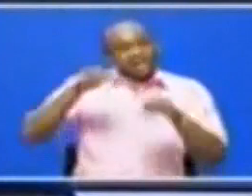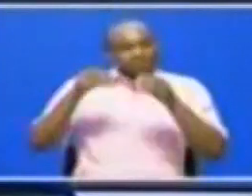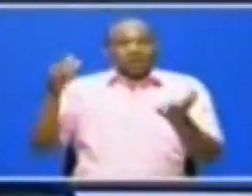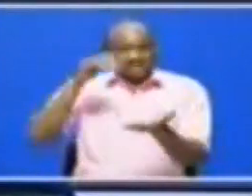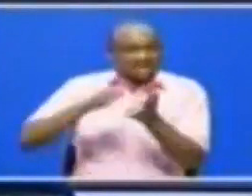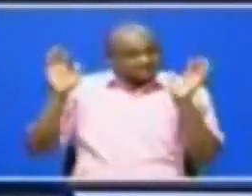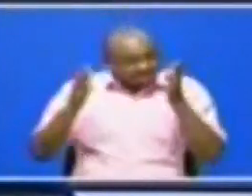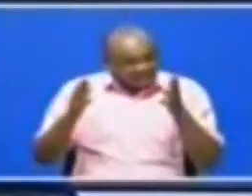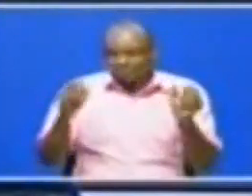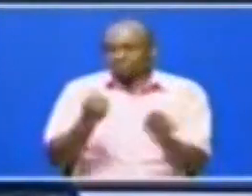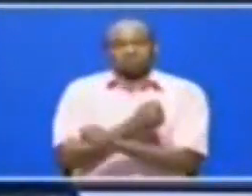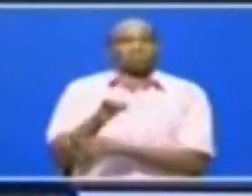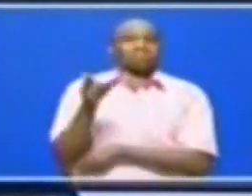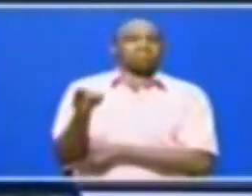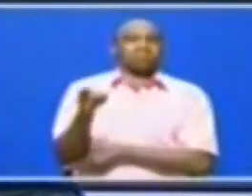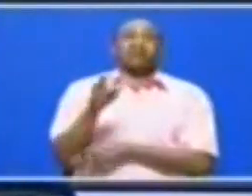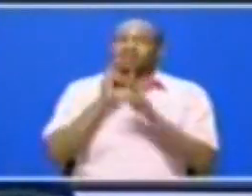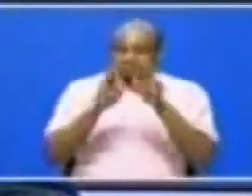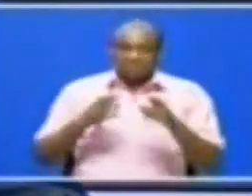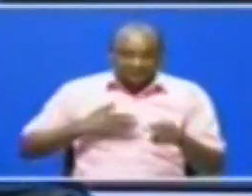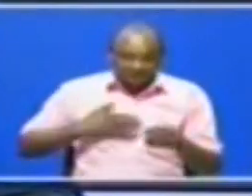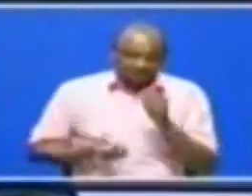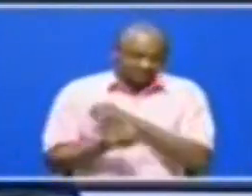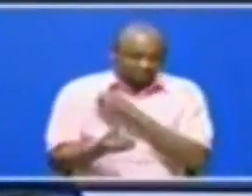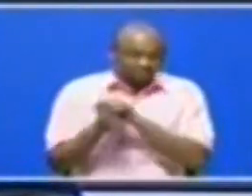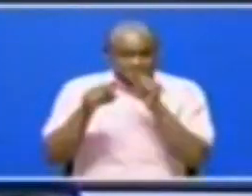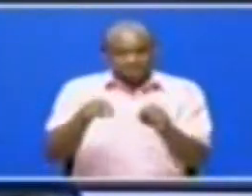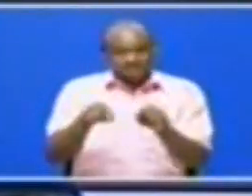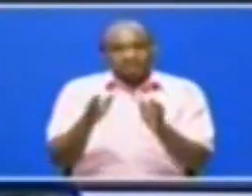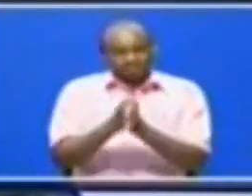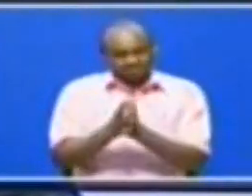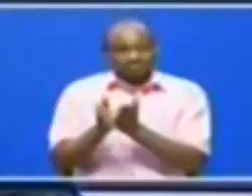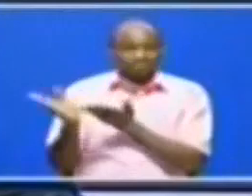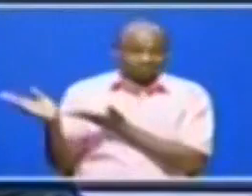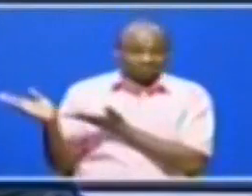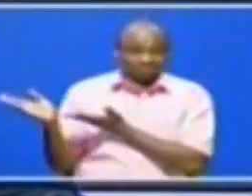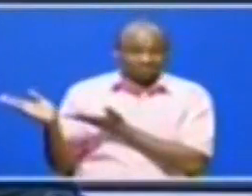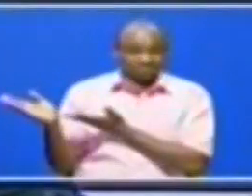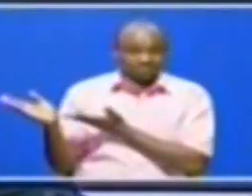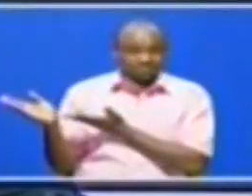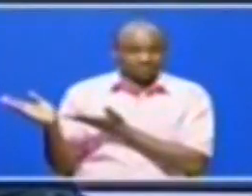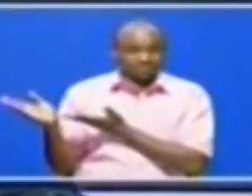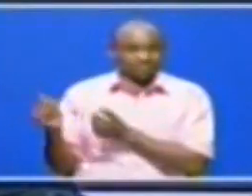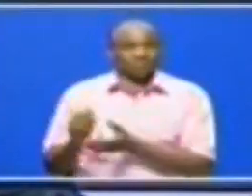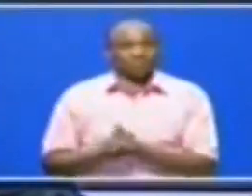and credible election. Chris Thairu opens up our coverage tonight with that report.